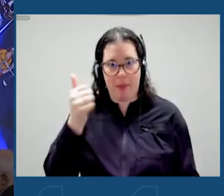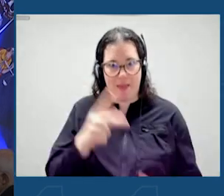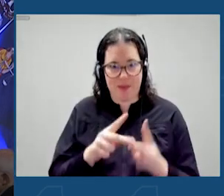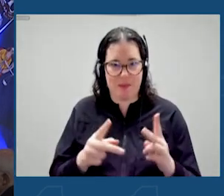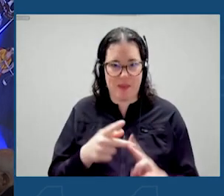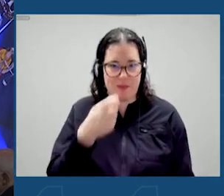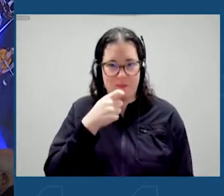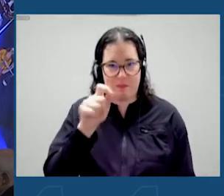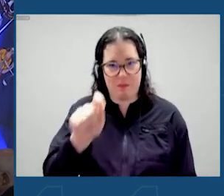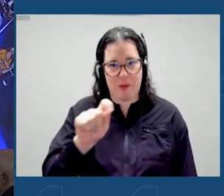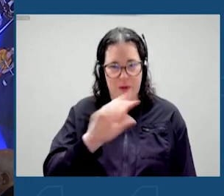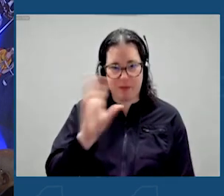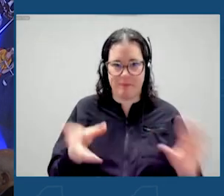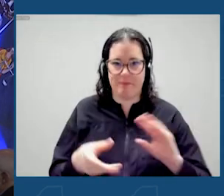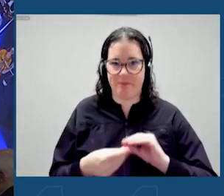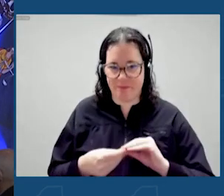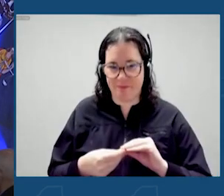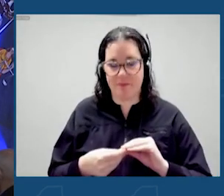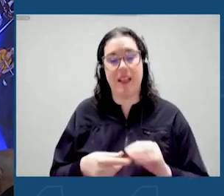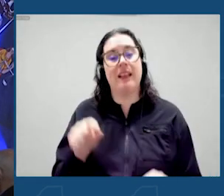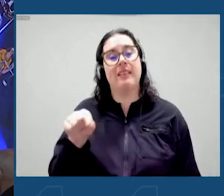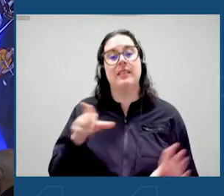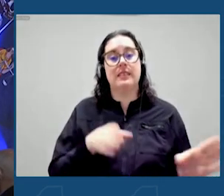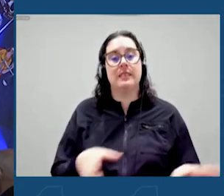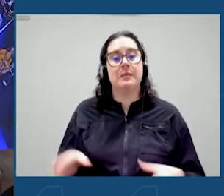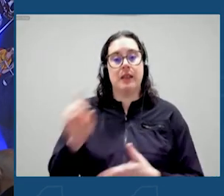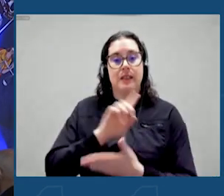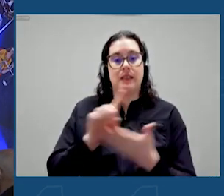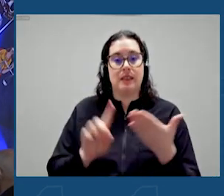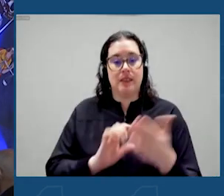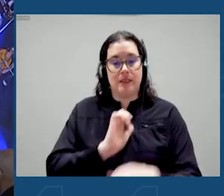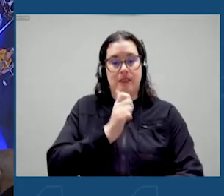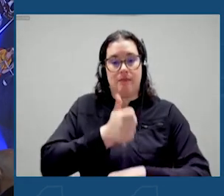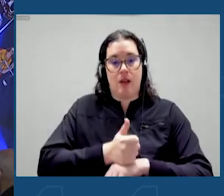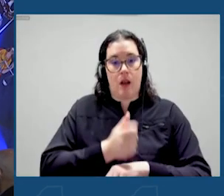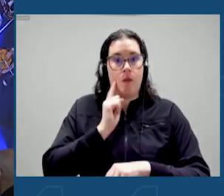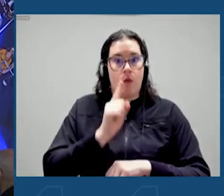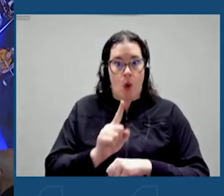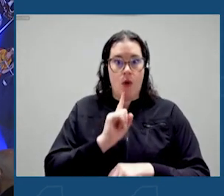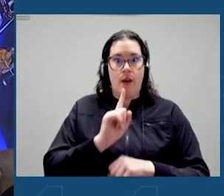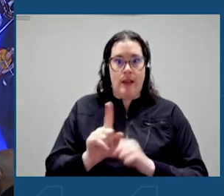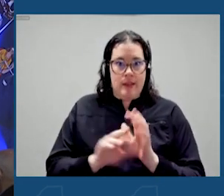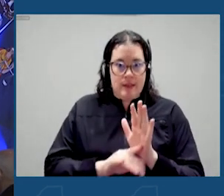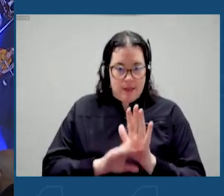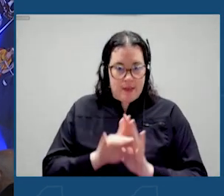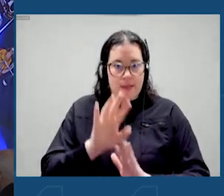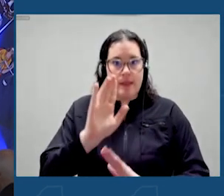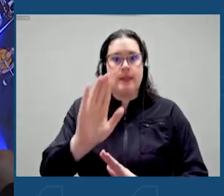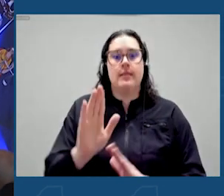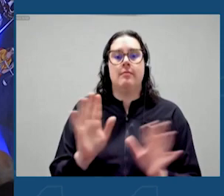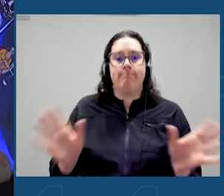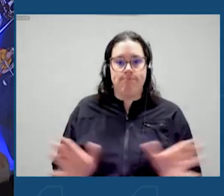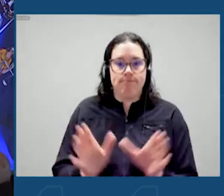And this plan is designed to dramatically accelerate that.